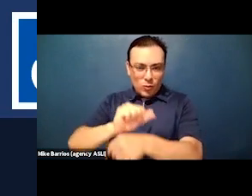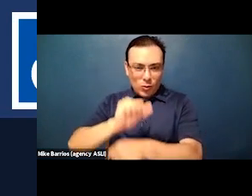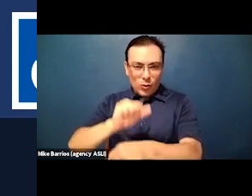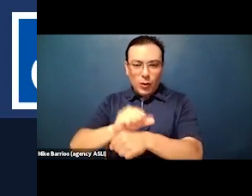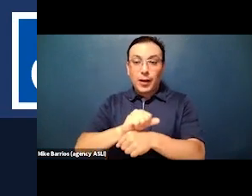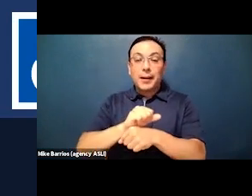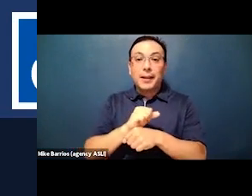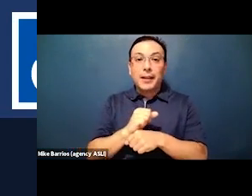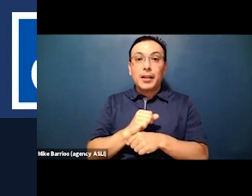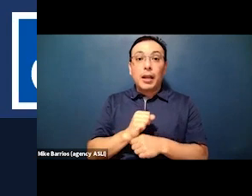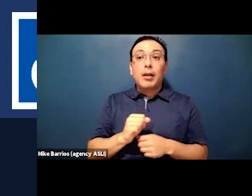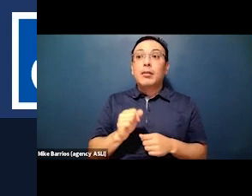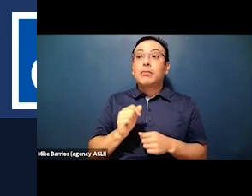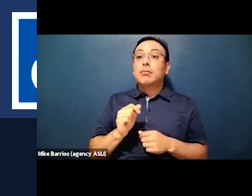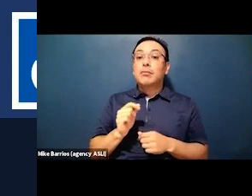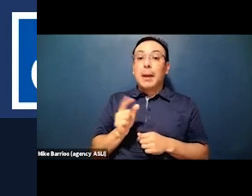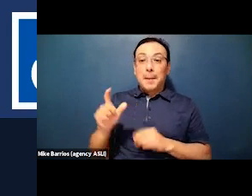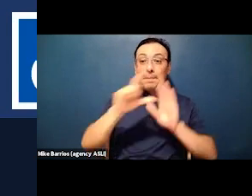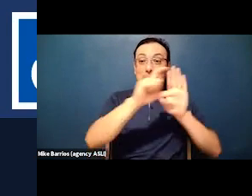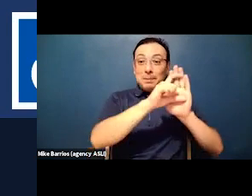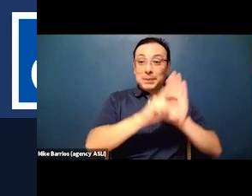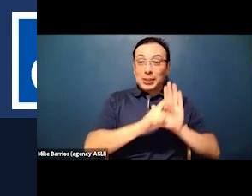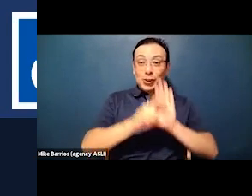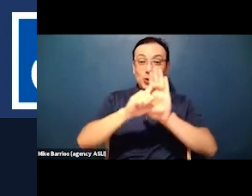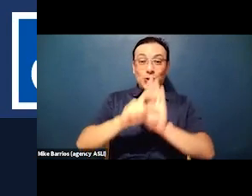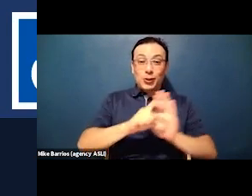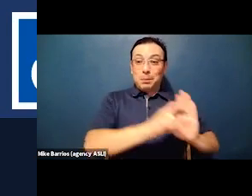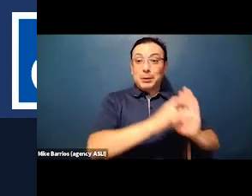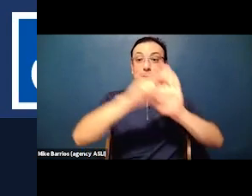pictured in different capacities of employment.